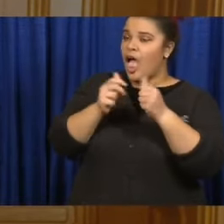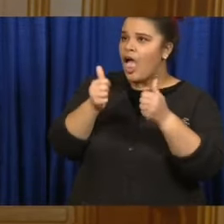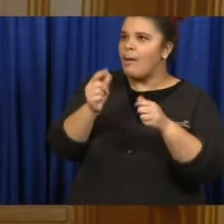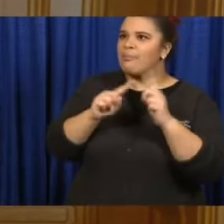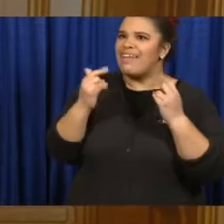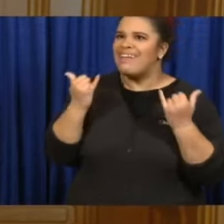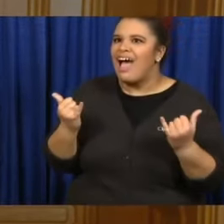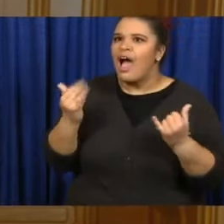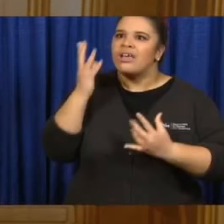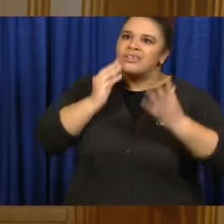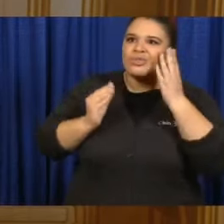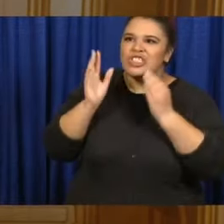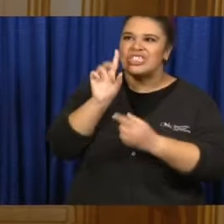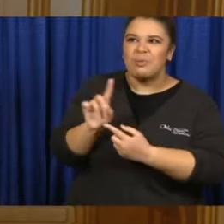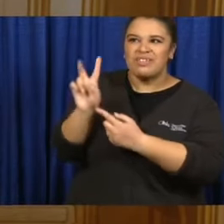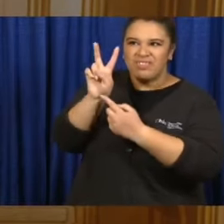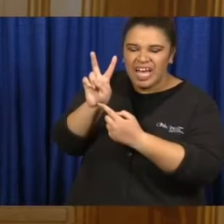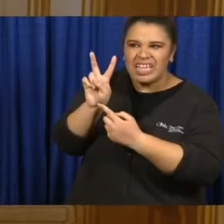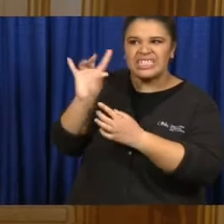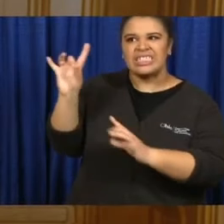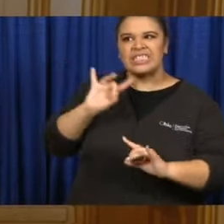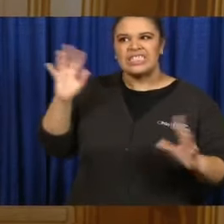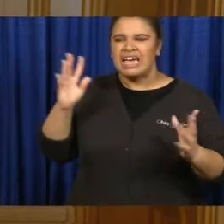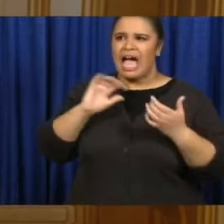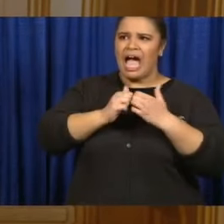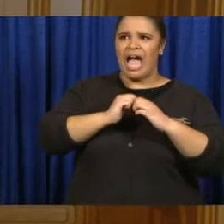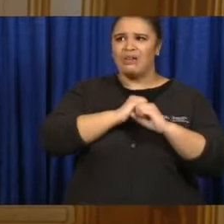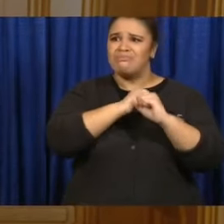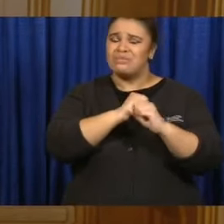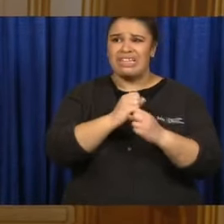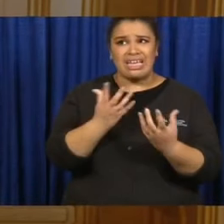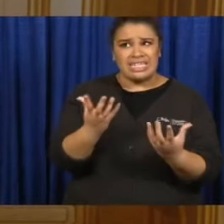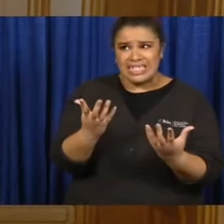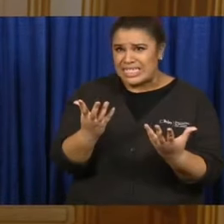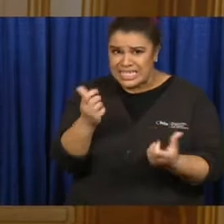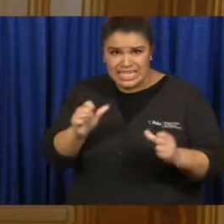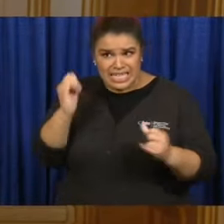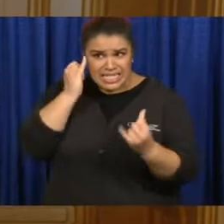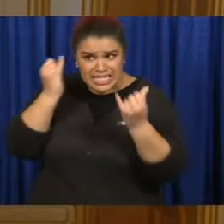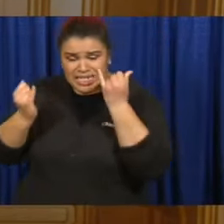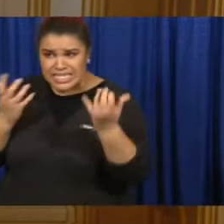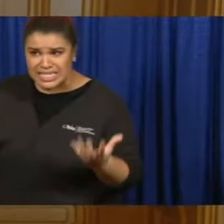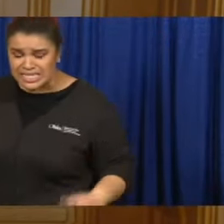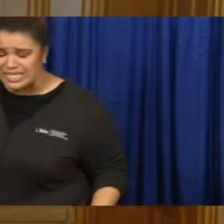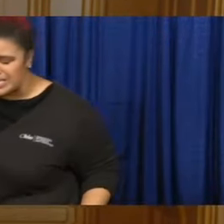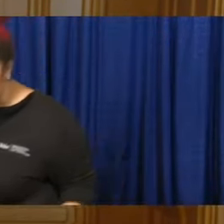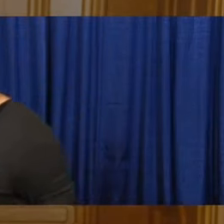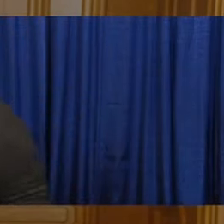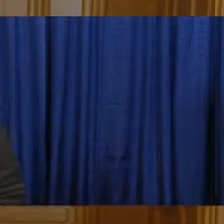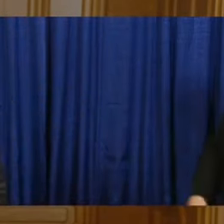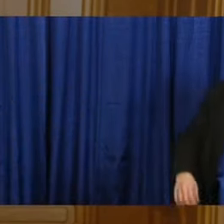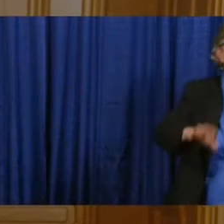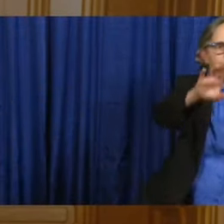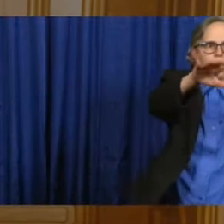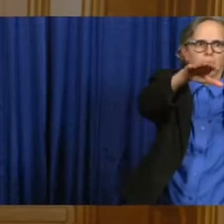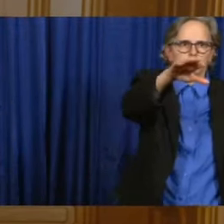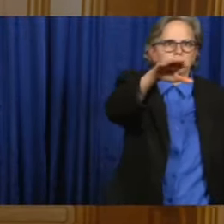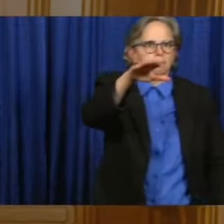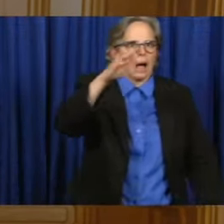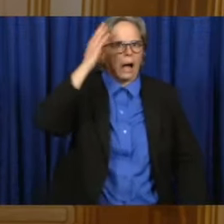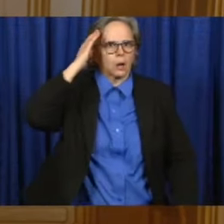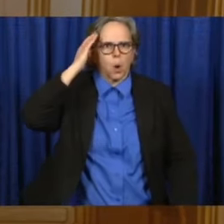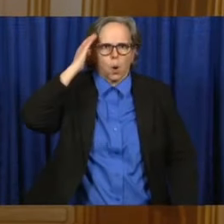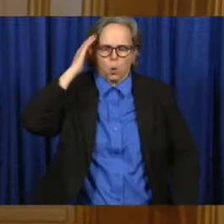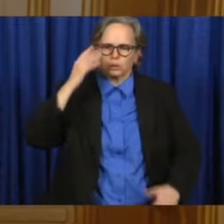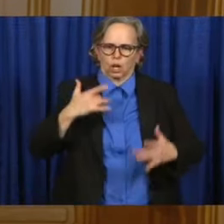protect some of those people at risk for domestic violence? Yeah, I know this is a concern. It's not only a concern in regard to domestic